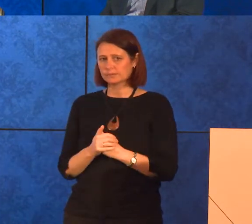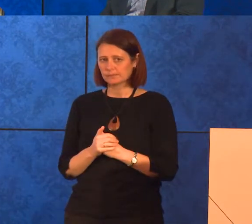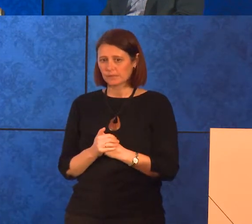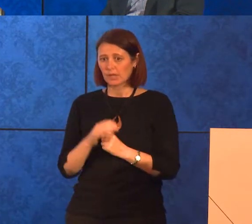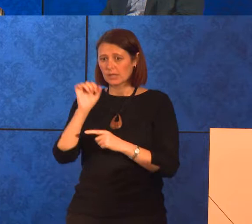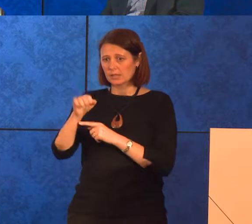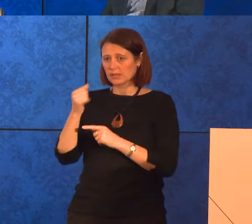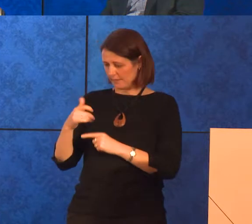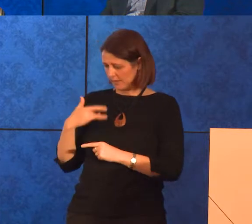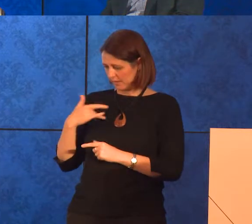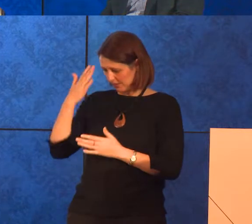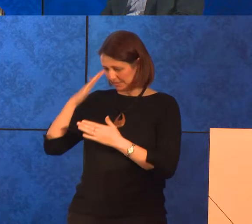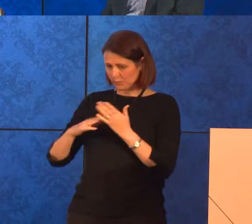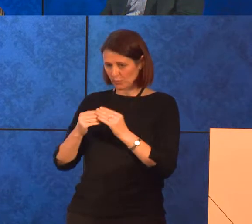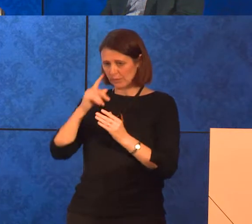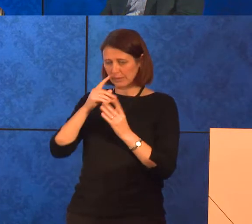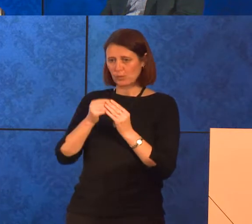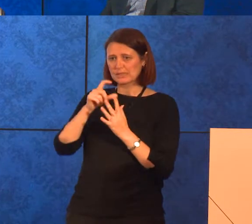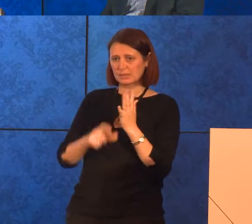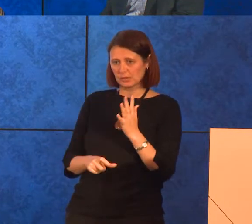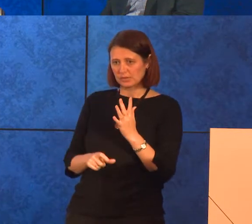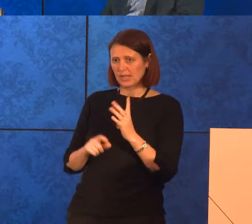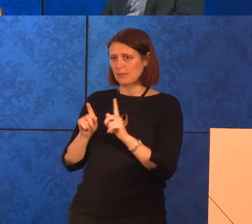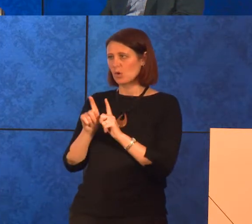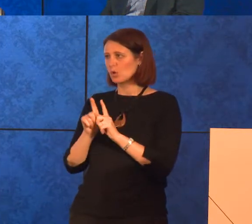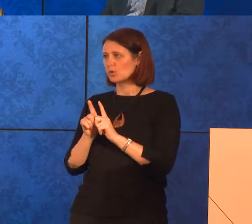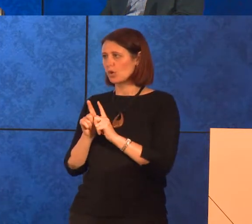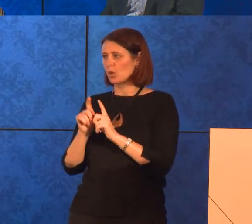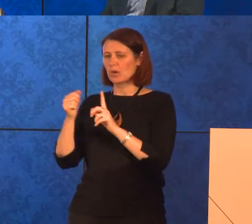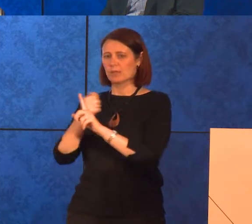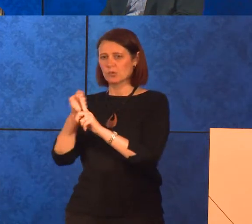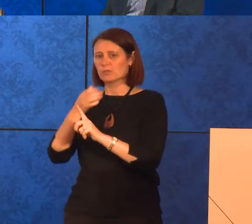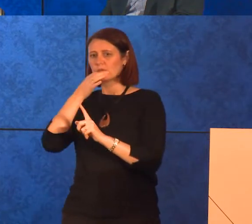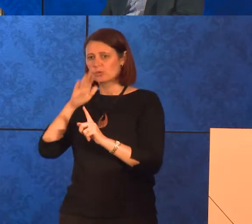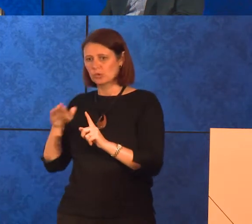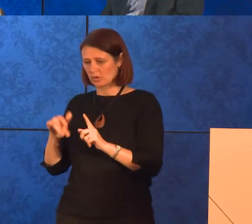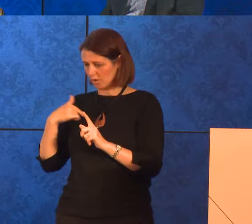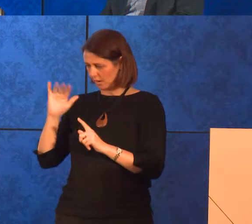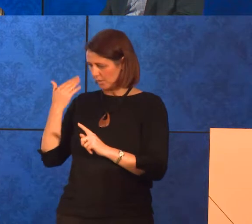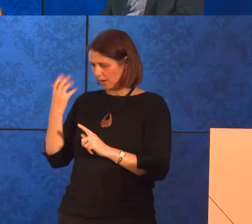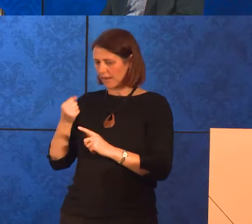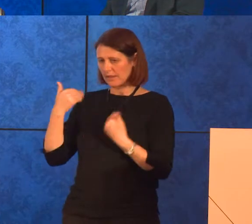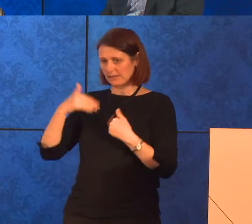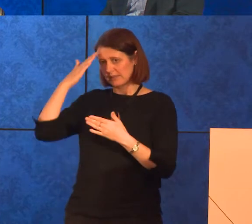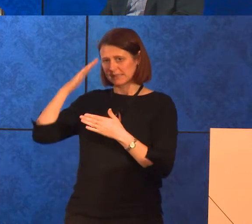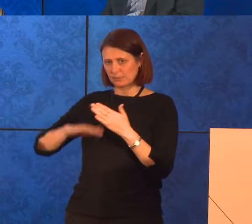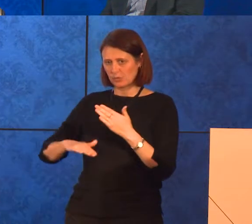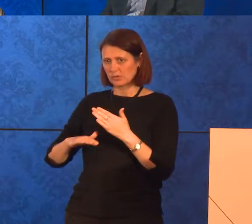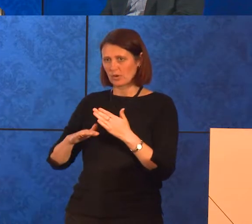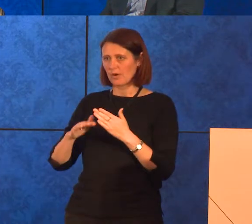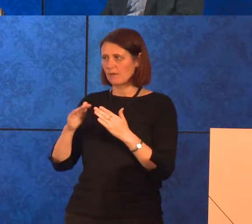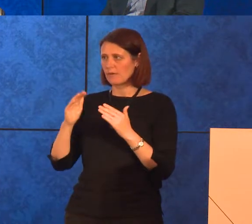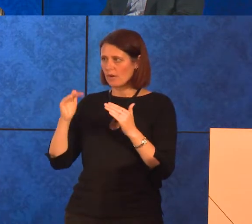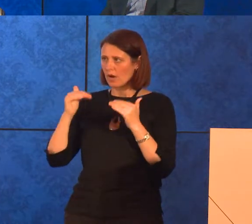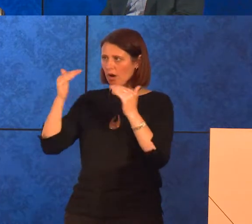lived experience as a person with disability and also in the abuse of children, I did have a lived experience of a